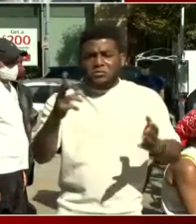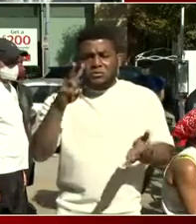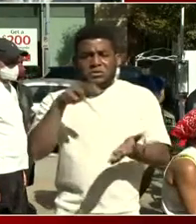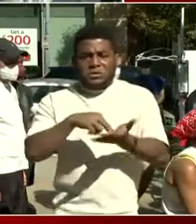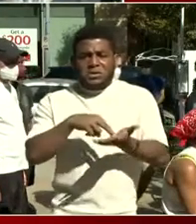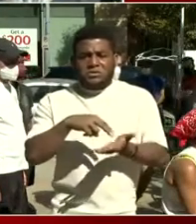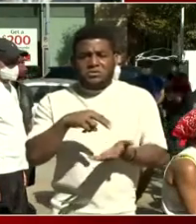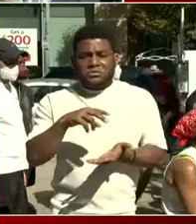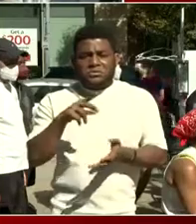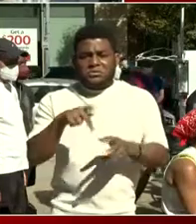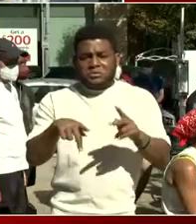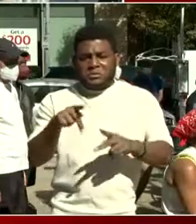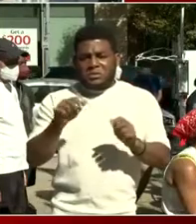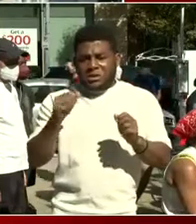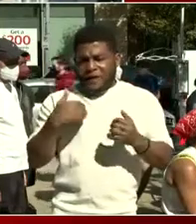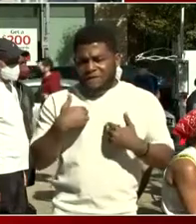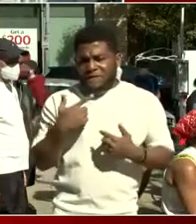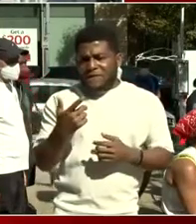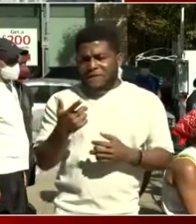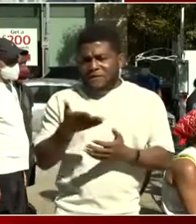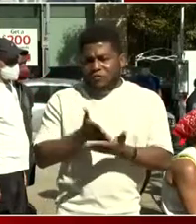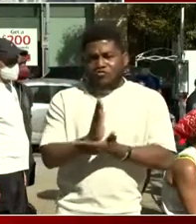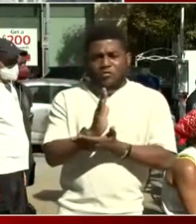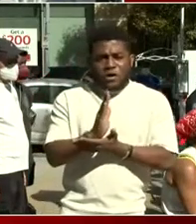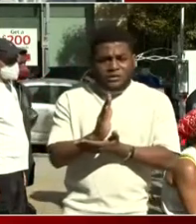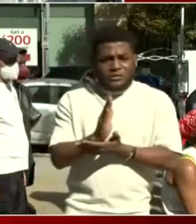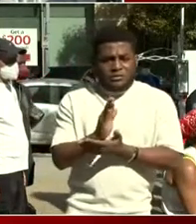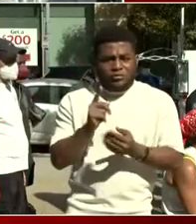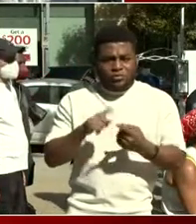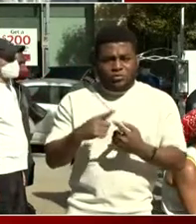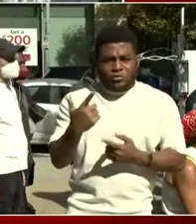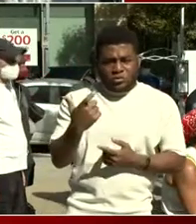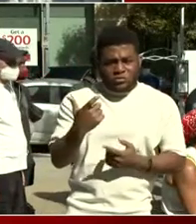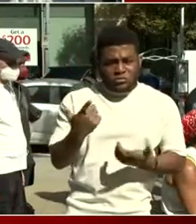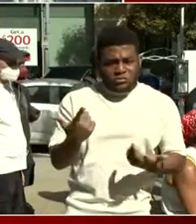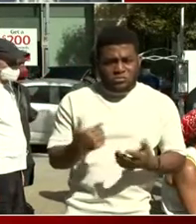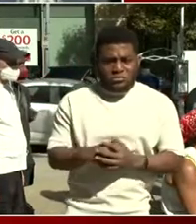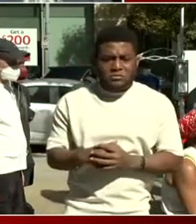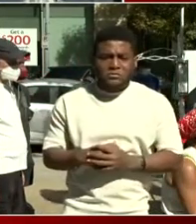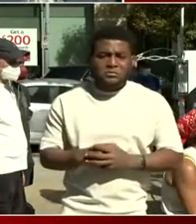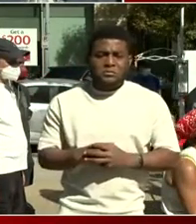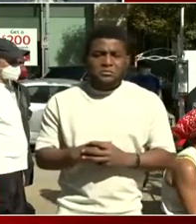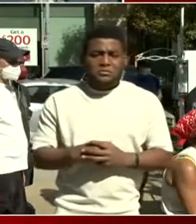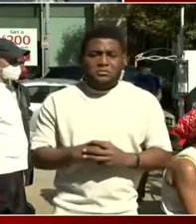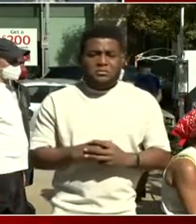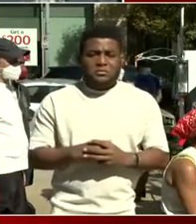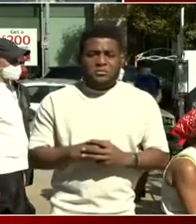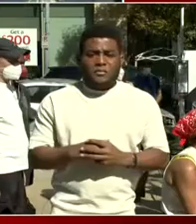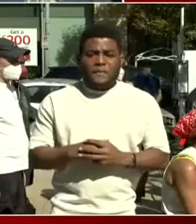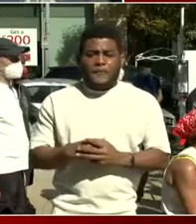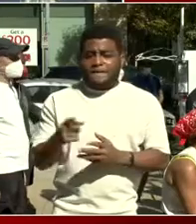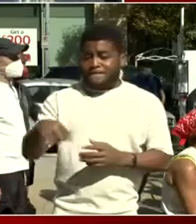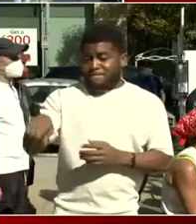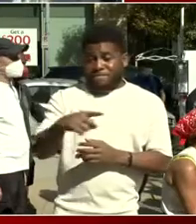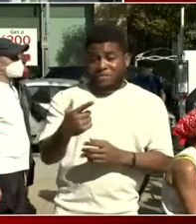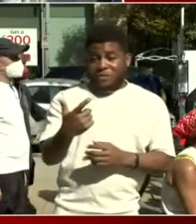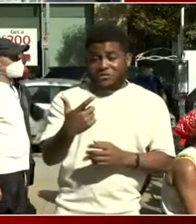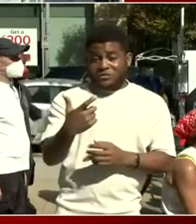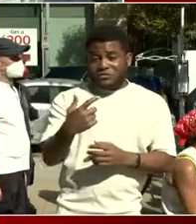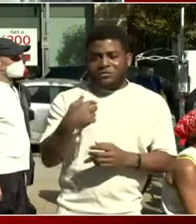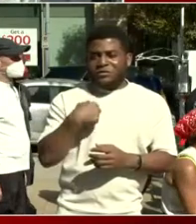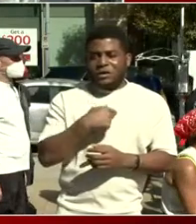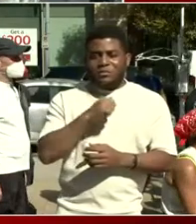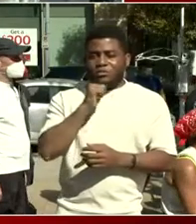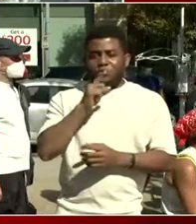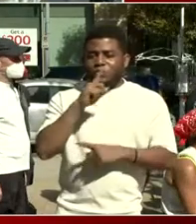right to own a firearm legally, you know, and those are not the firearms that are showing up on crime scenes. The firearms I'm concerned about are the ones that are in the